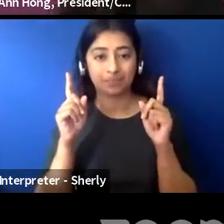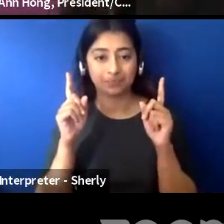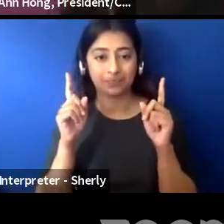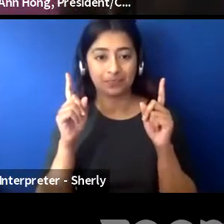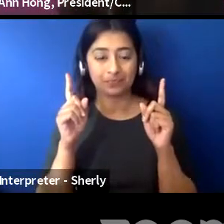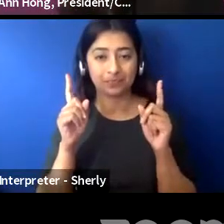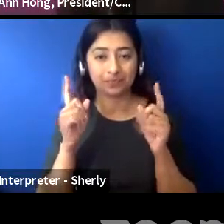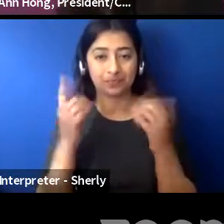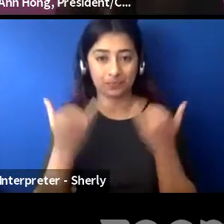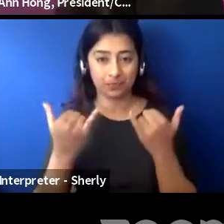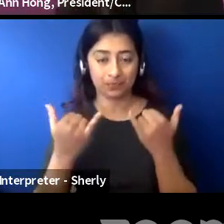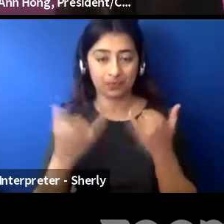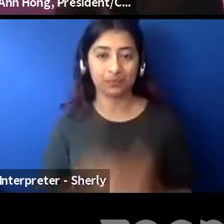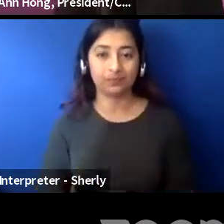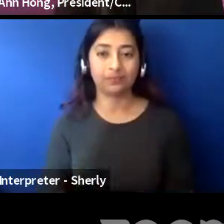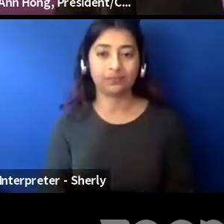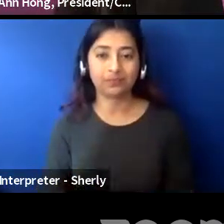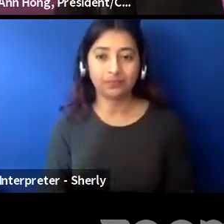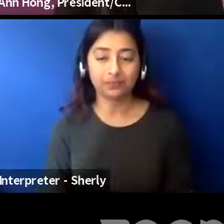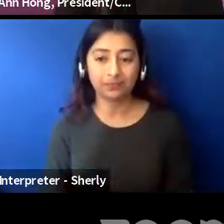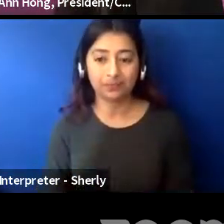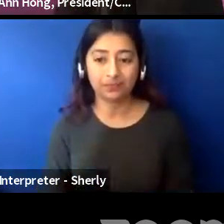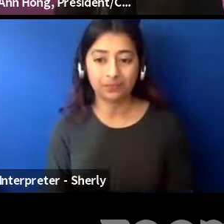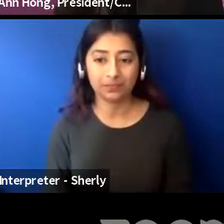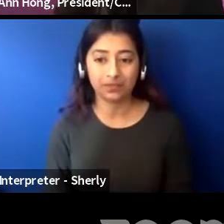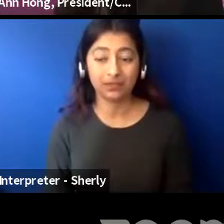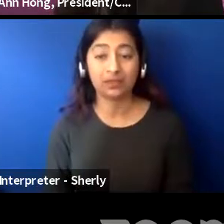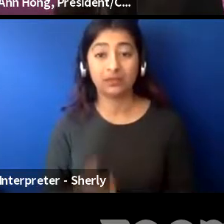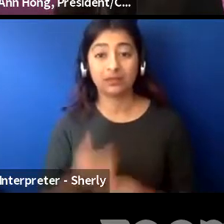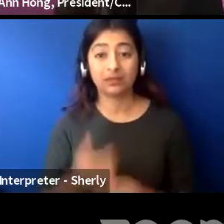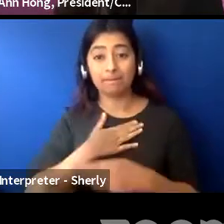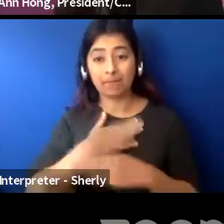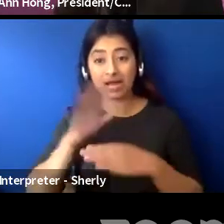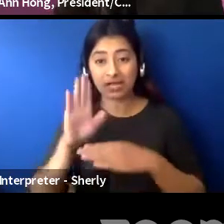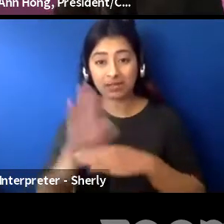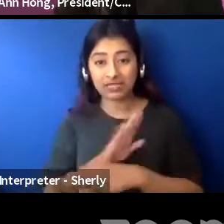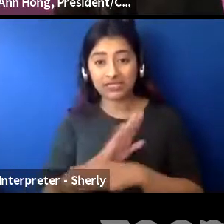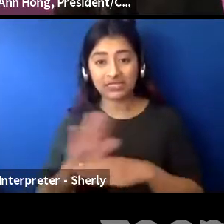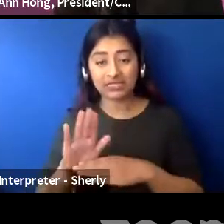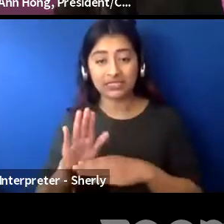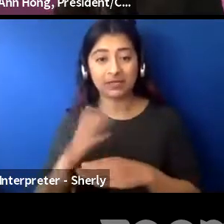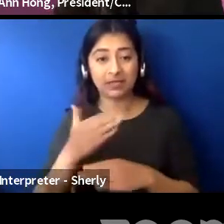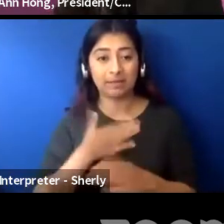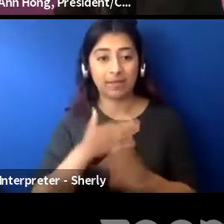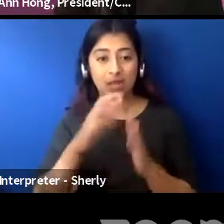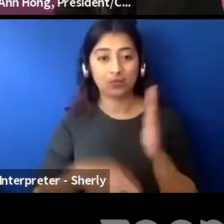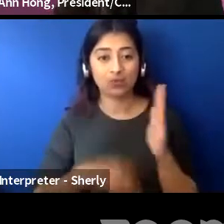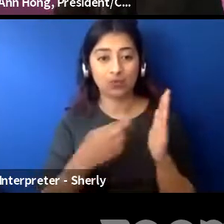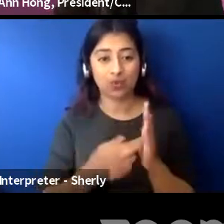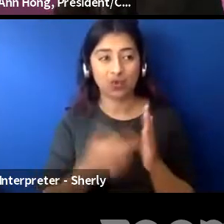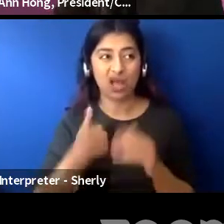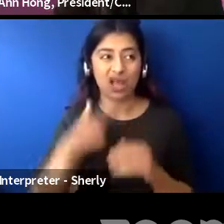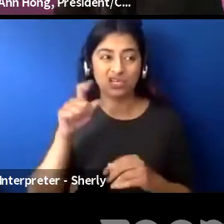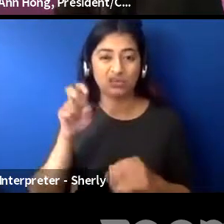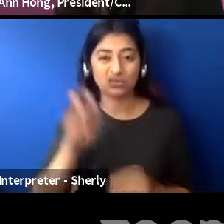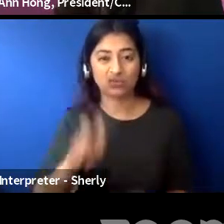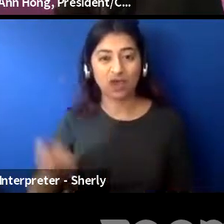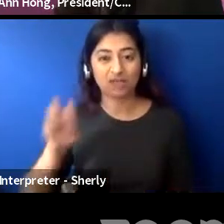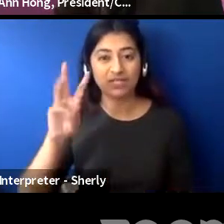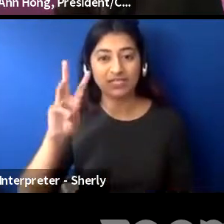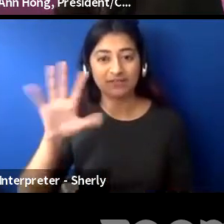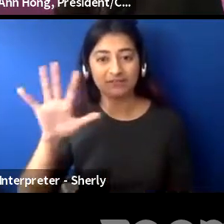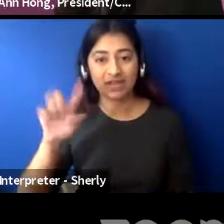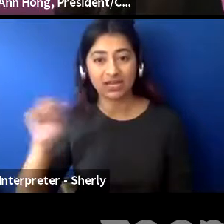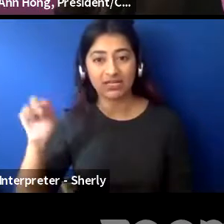this time. So personally, my business, my role was to travel probably 65-70% of the time,